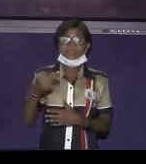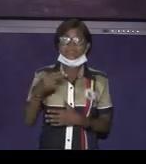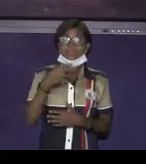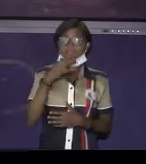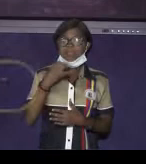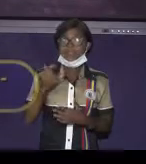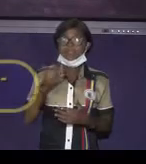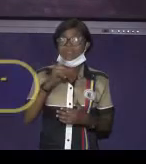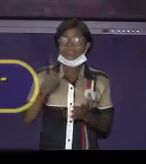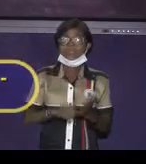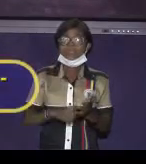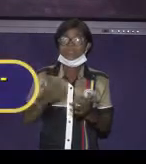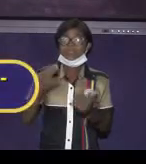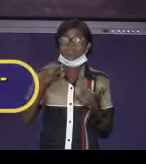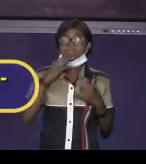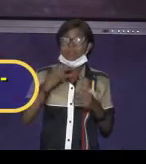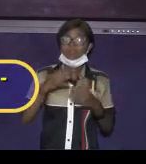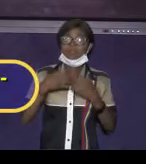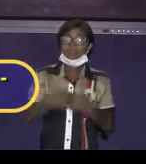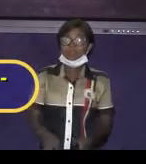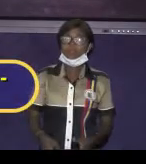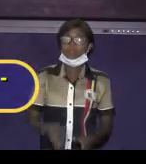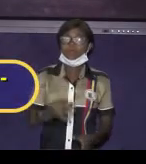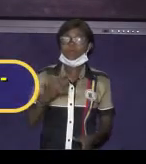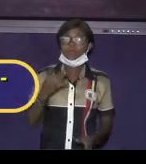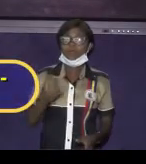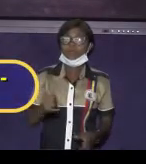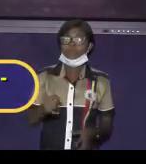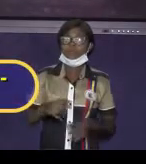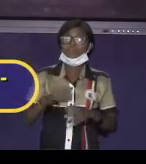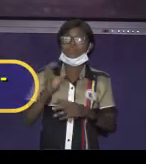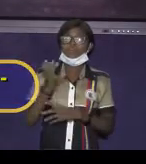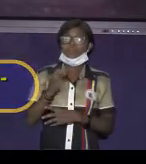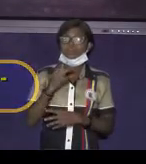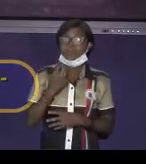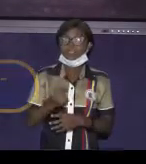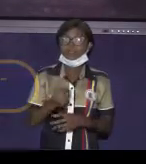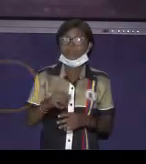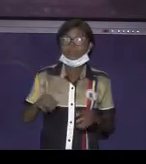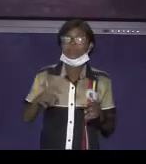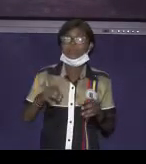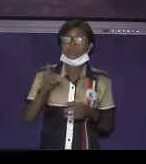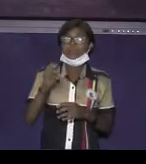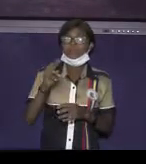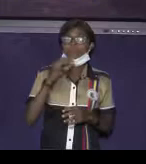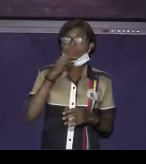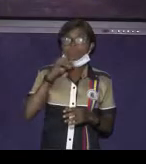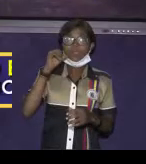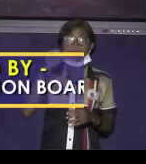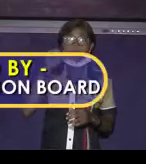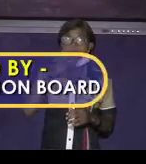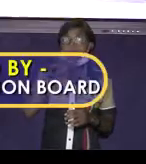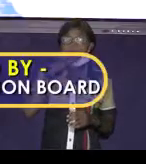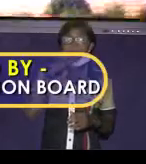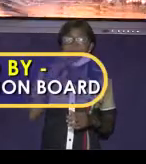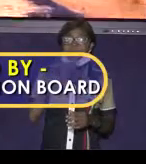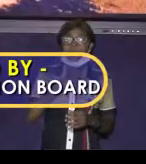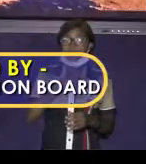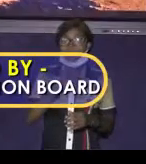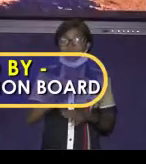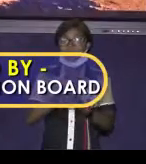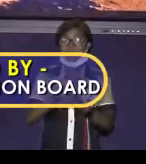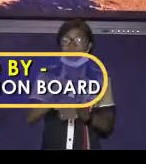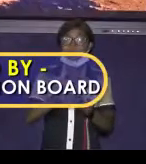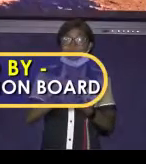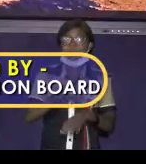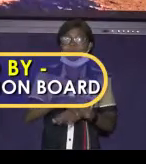lost tree cover due to agricultural and other pressures on land. Now, let's look at the picture of